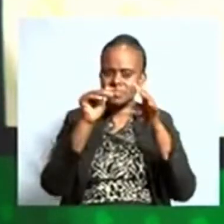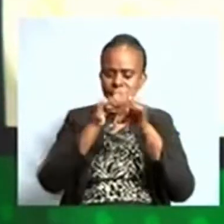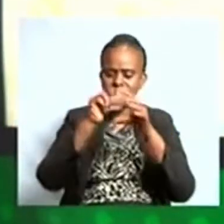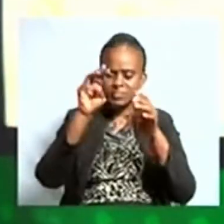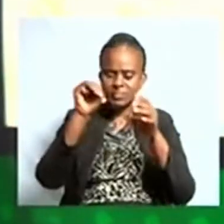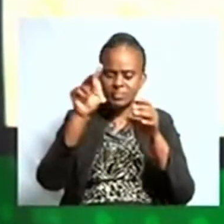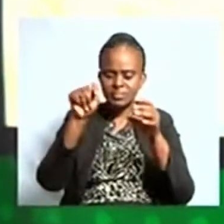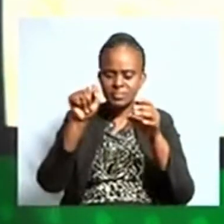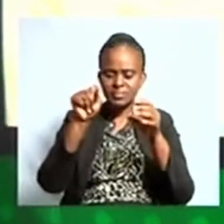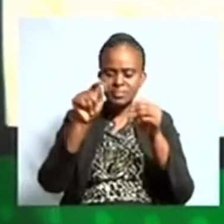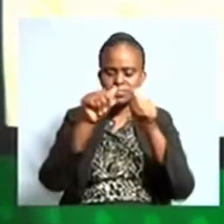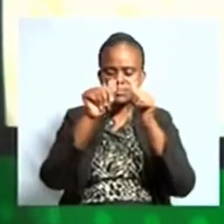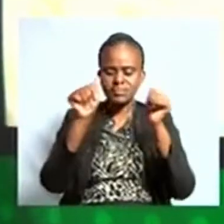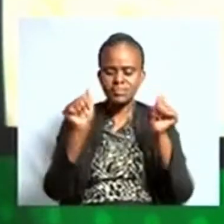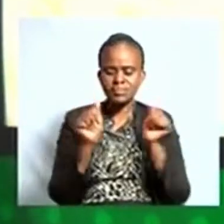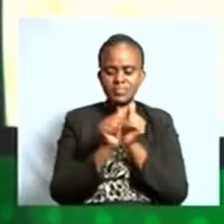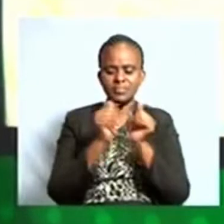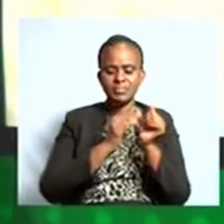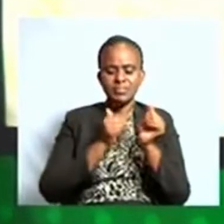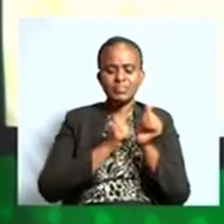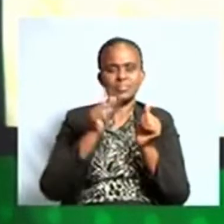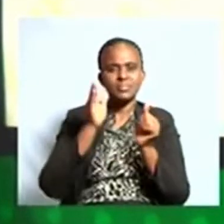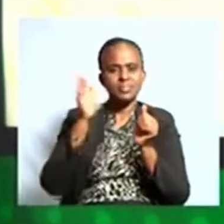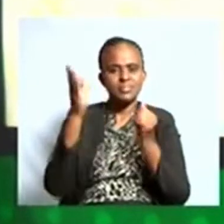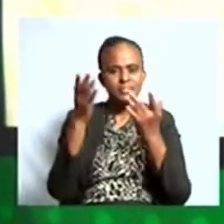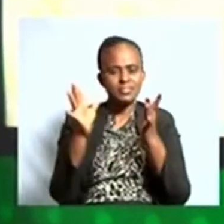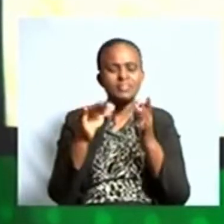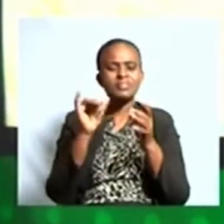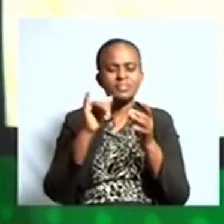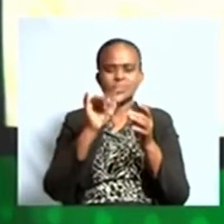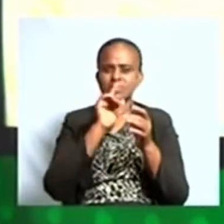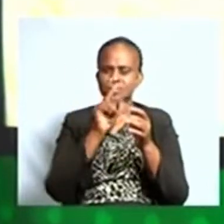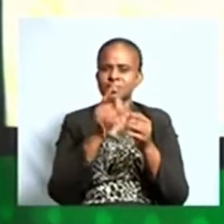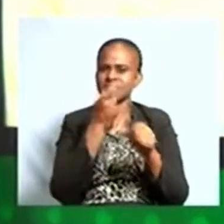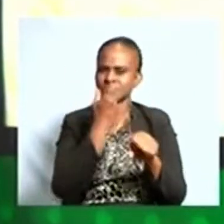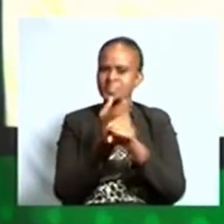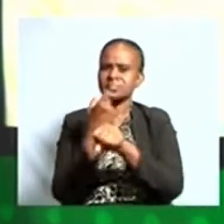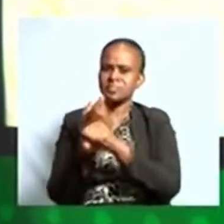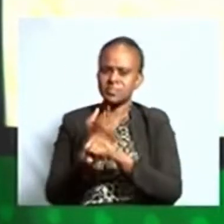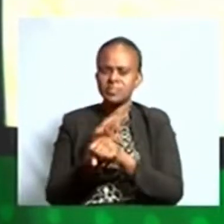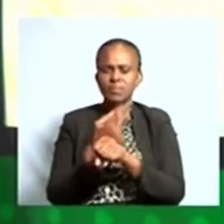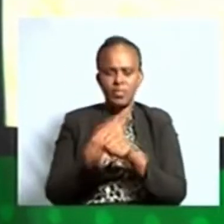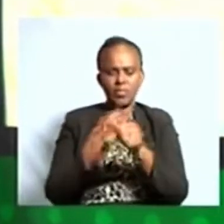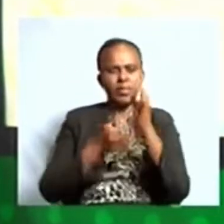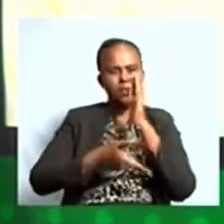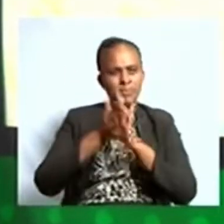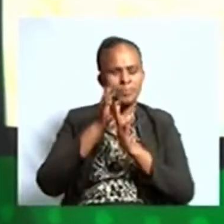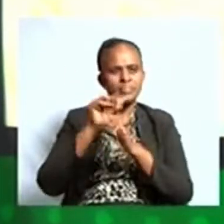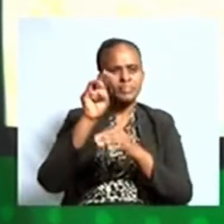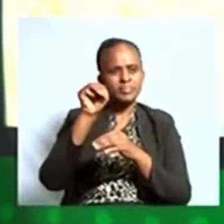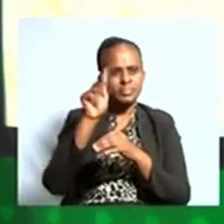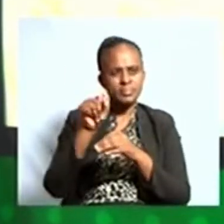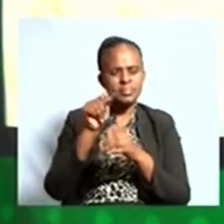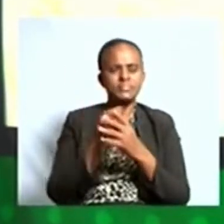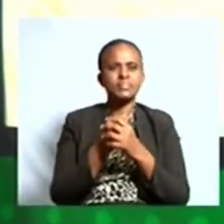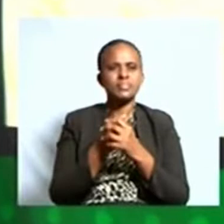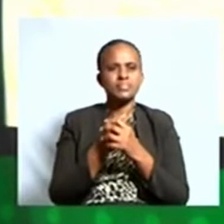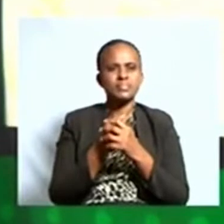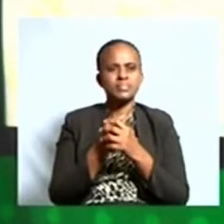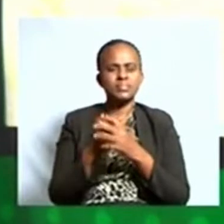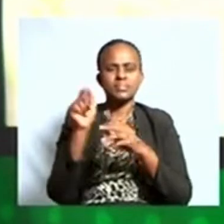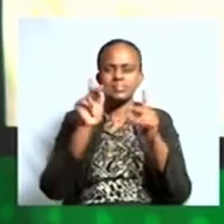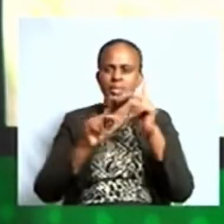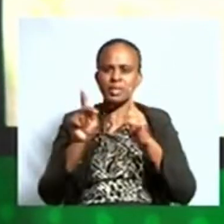area. Yeah. I'm sure you've been there. Yes, I've been there. It's a thorn I passed for the people of Mutendere. Yes, it is, and people